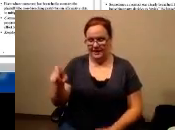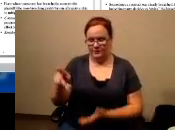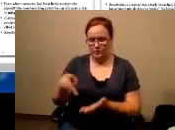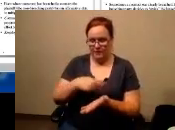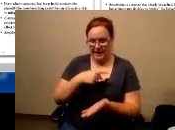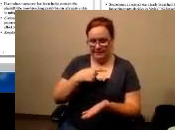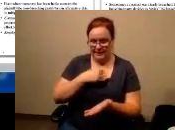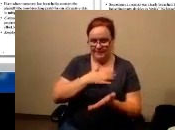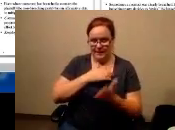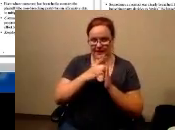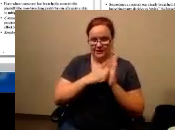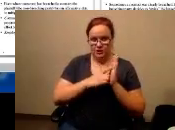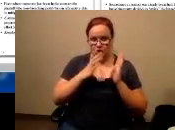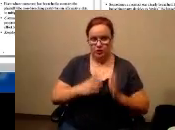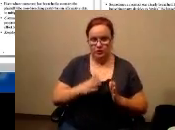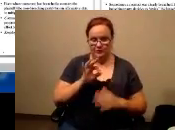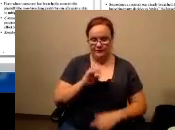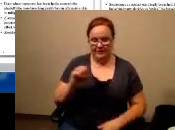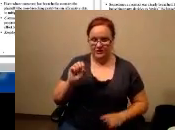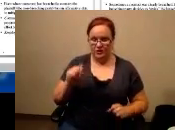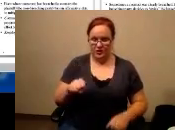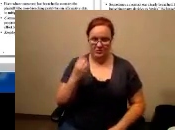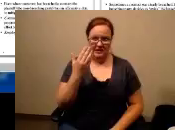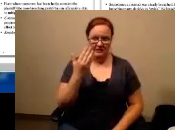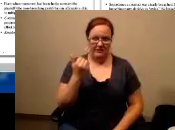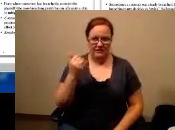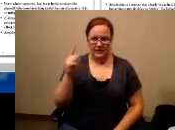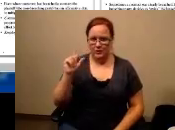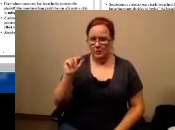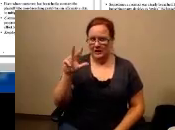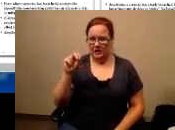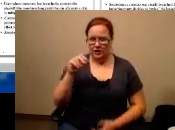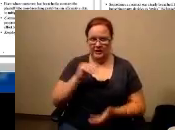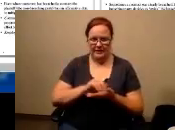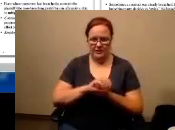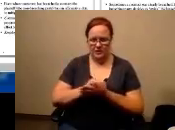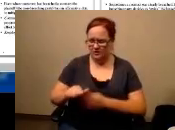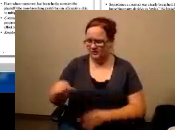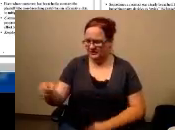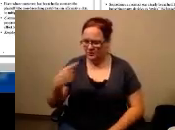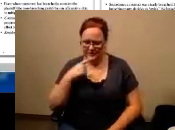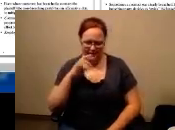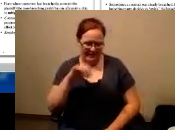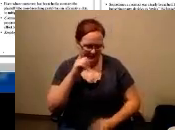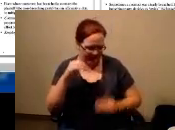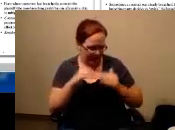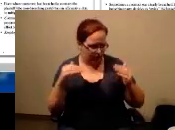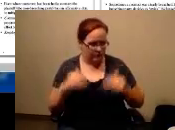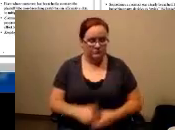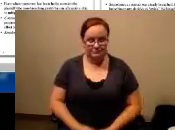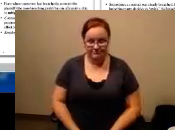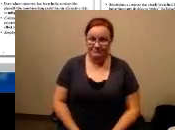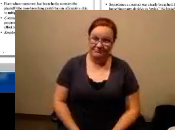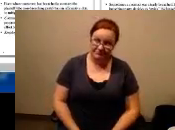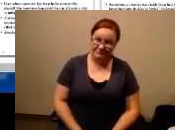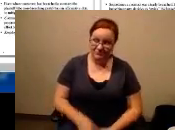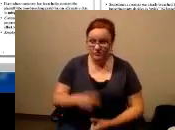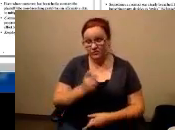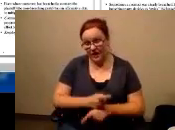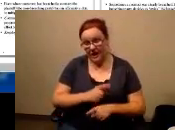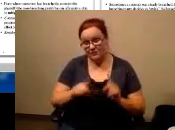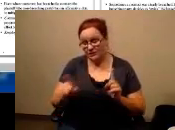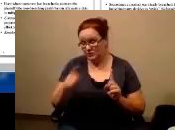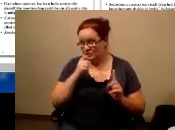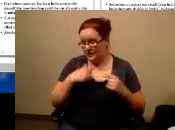me my attorney fees. And it could be $15,000, $20,000, $30,000. And they would be like, well, that's unfair. But you don't have an attorney fee